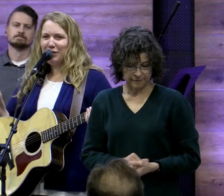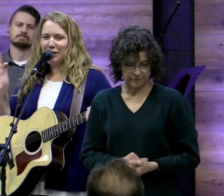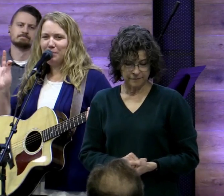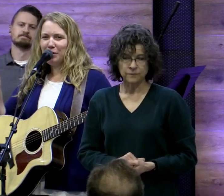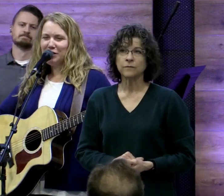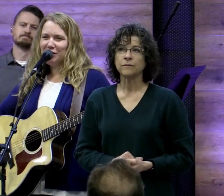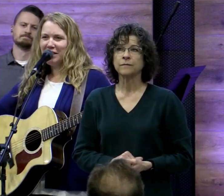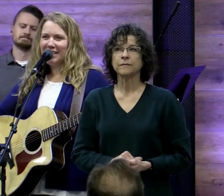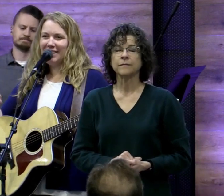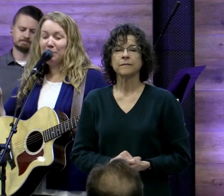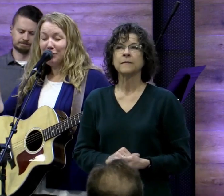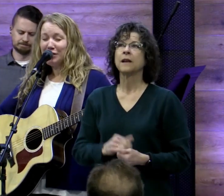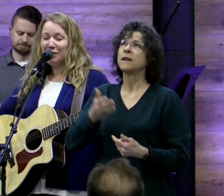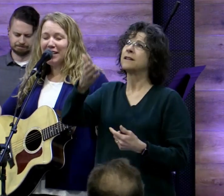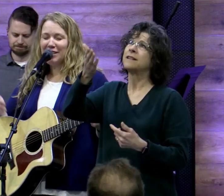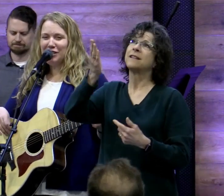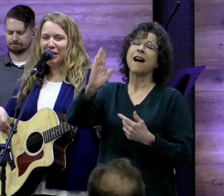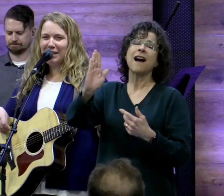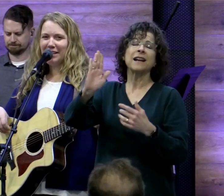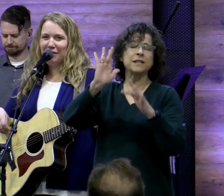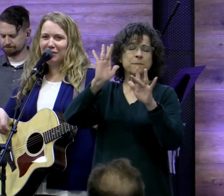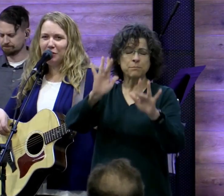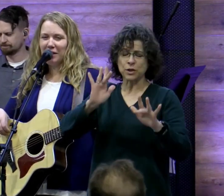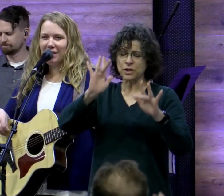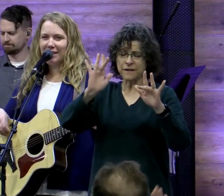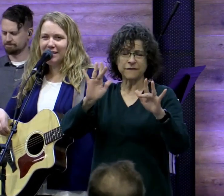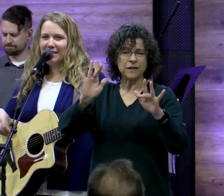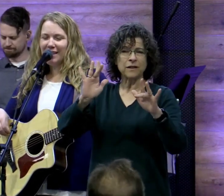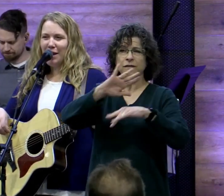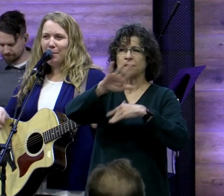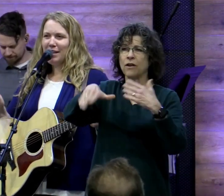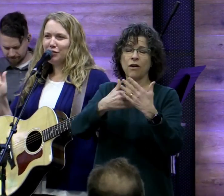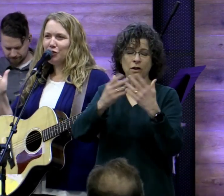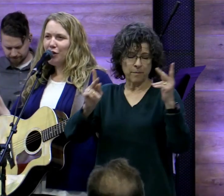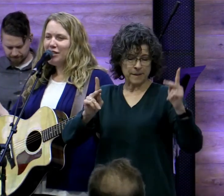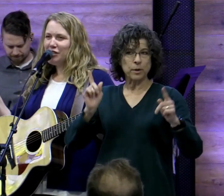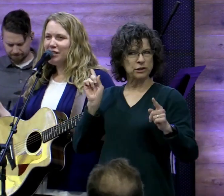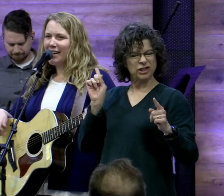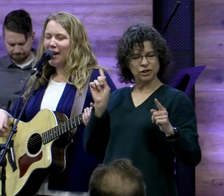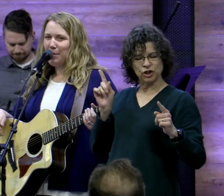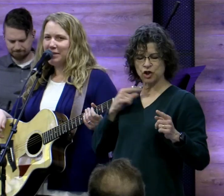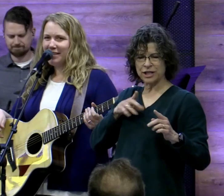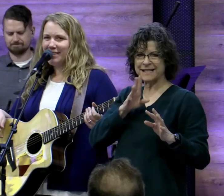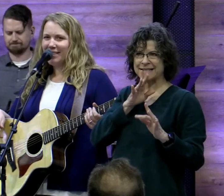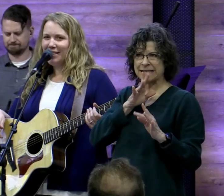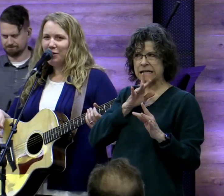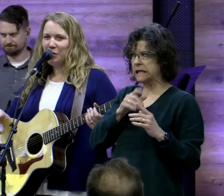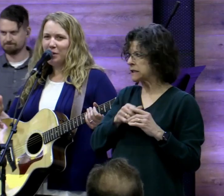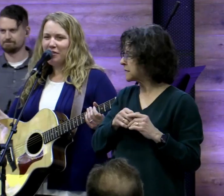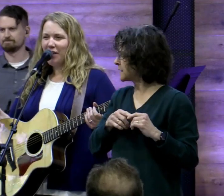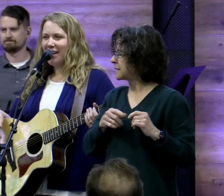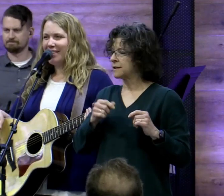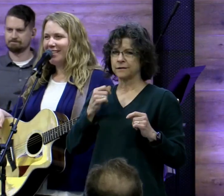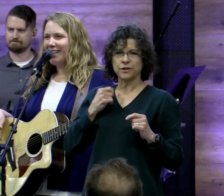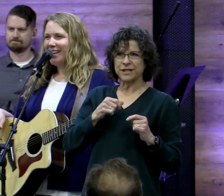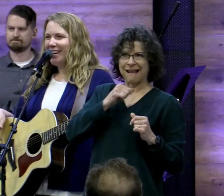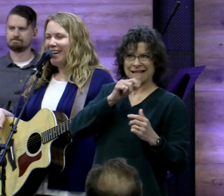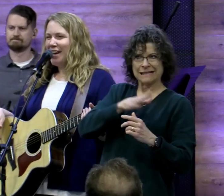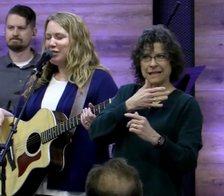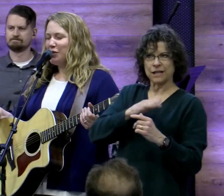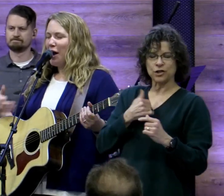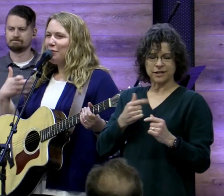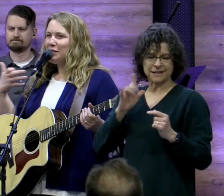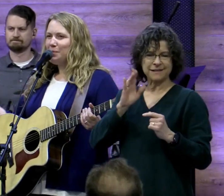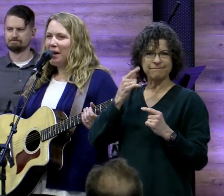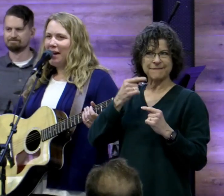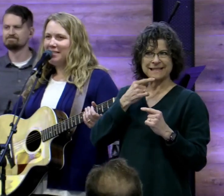Not only merciful and mercifully initiated covenant with us, but he has graciously kept it when we have failed. And